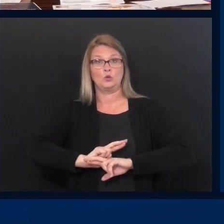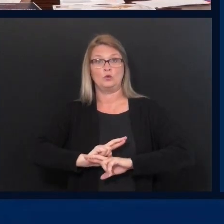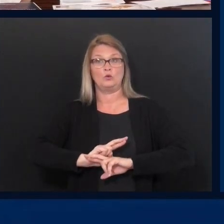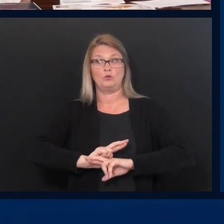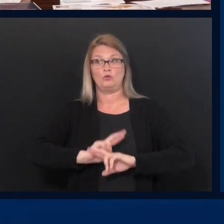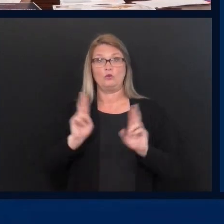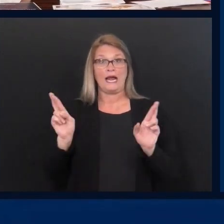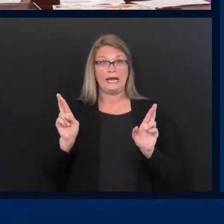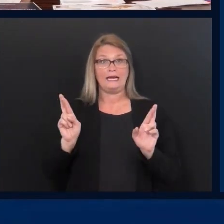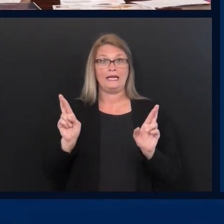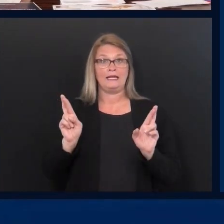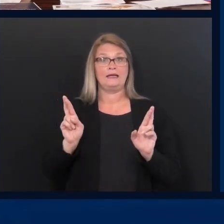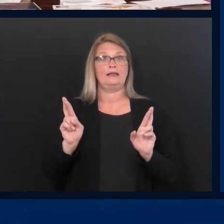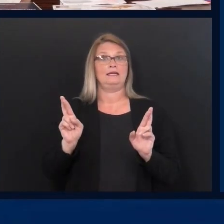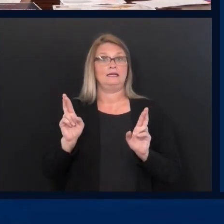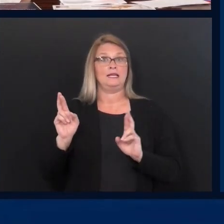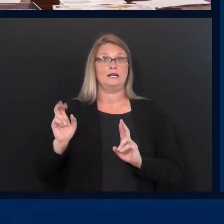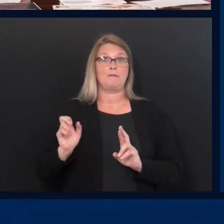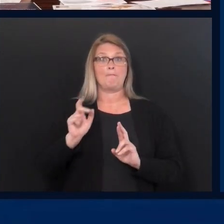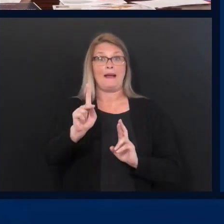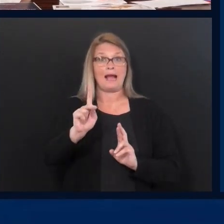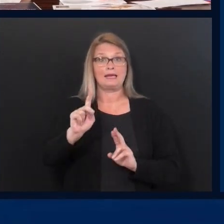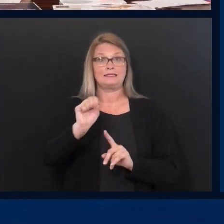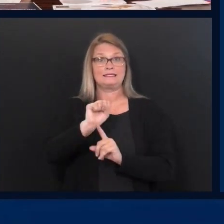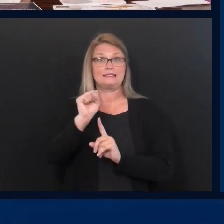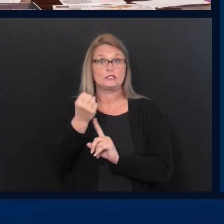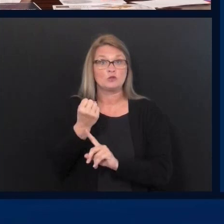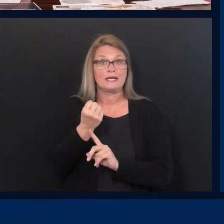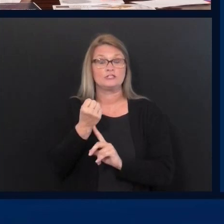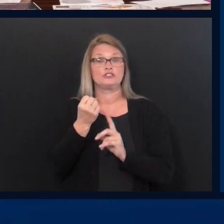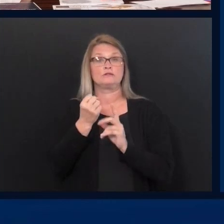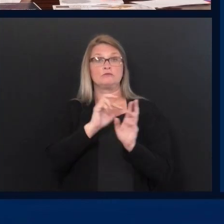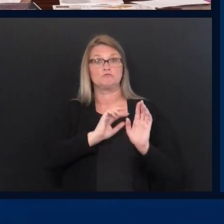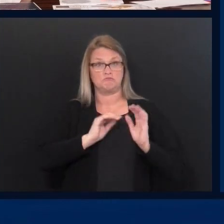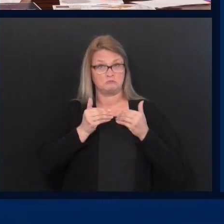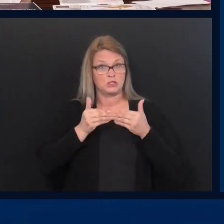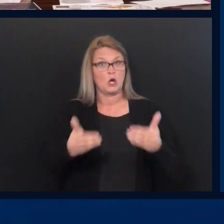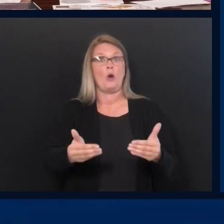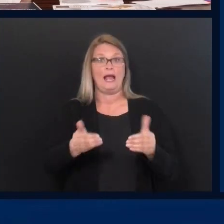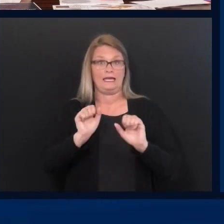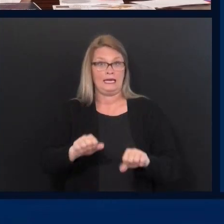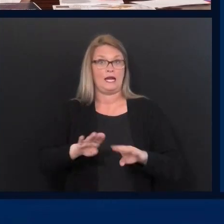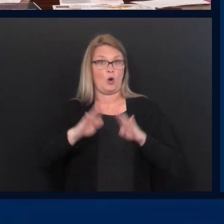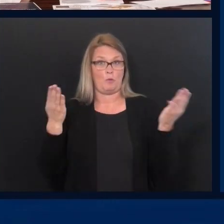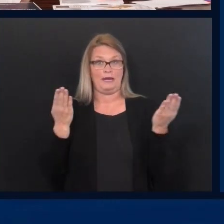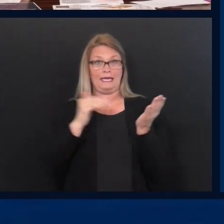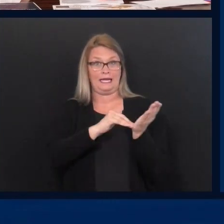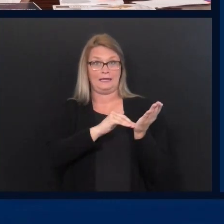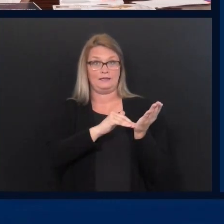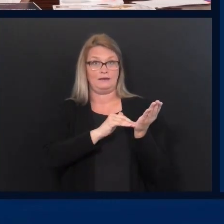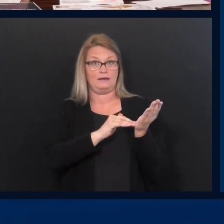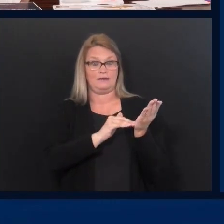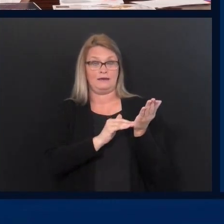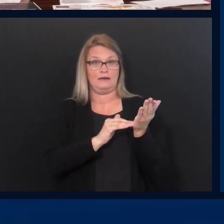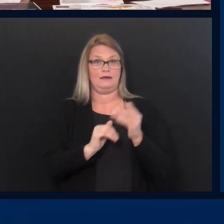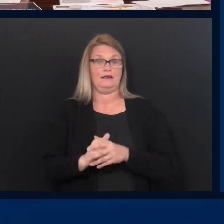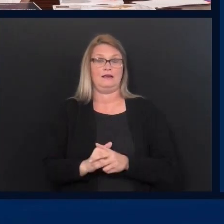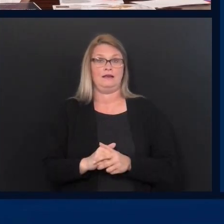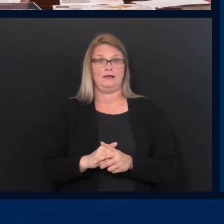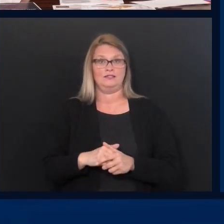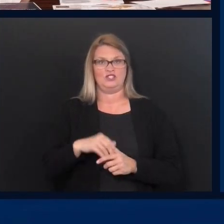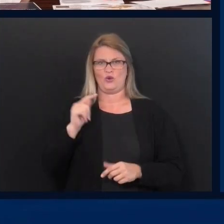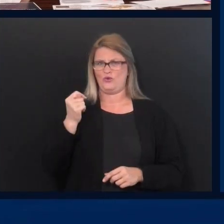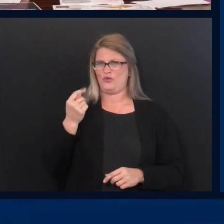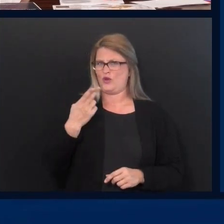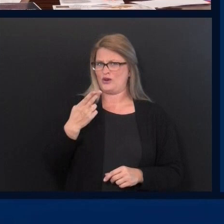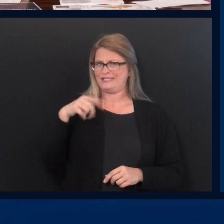boards are on board with the whole situation, and we're moving in that direction. So, as of Thursday of this